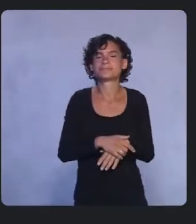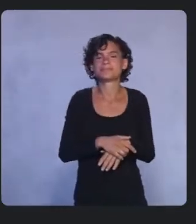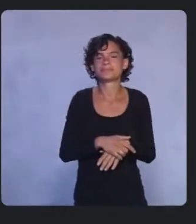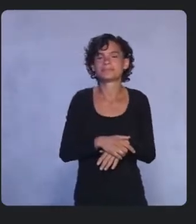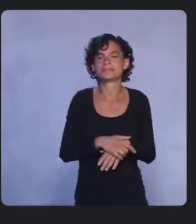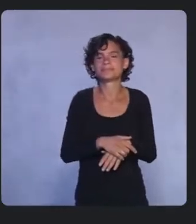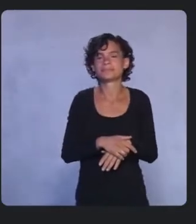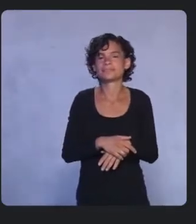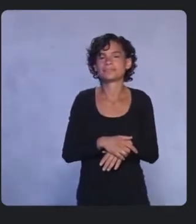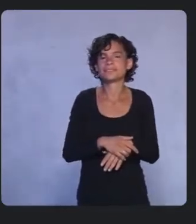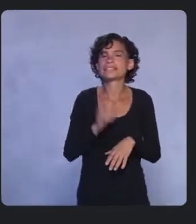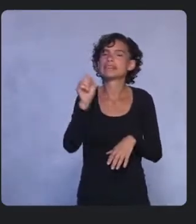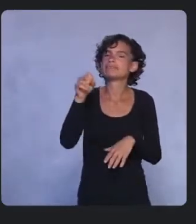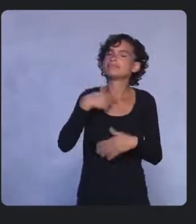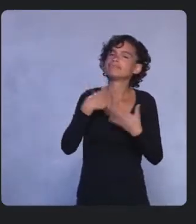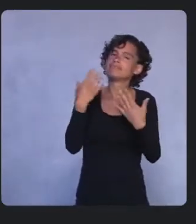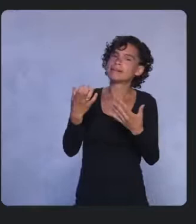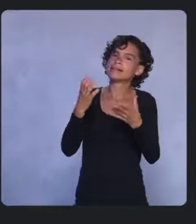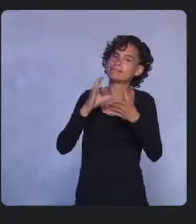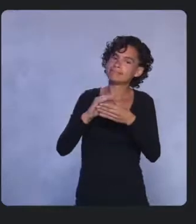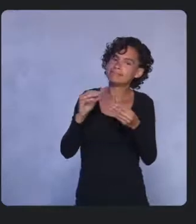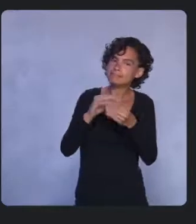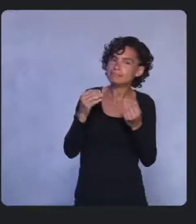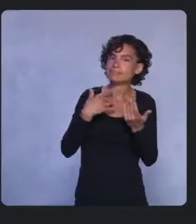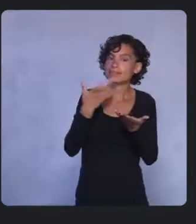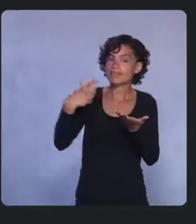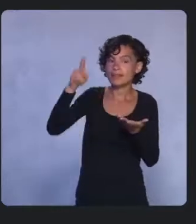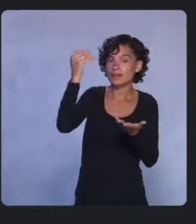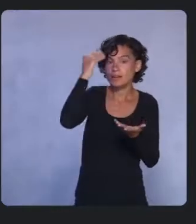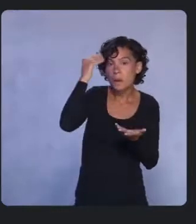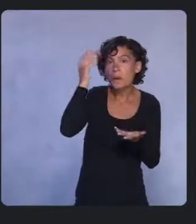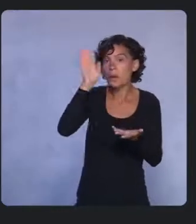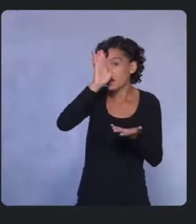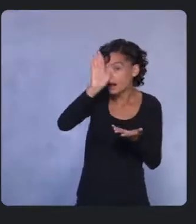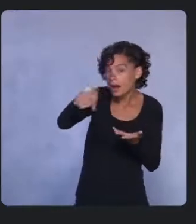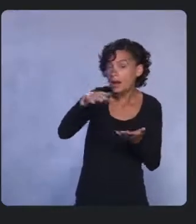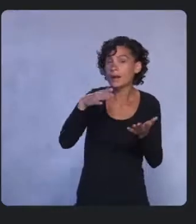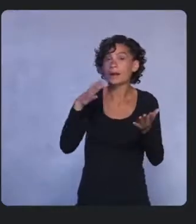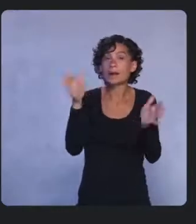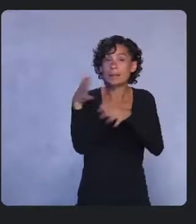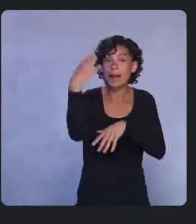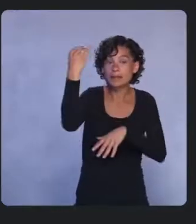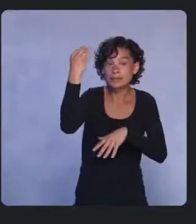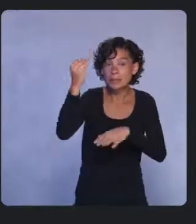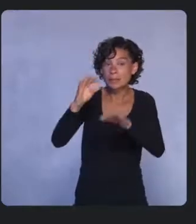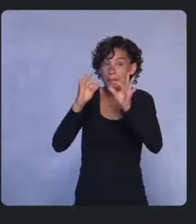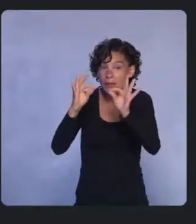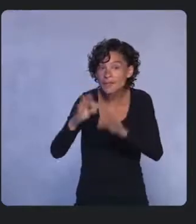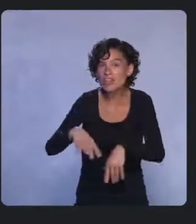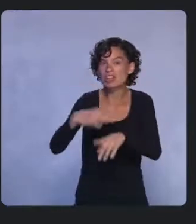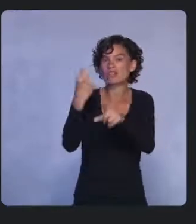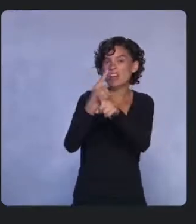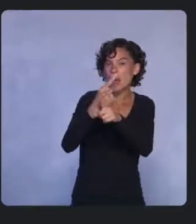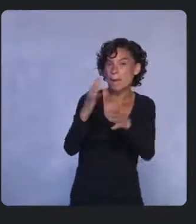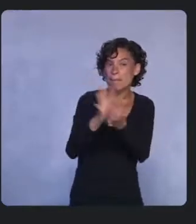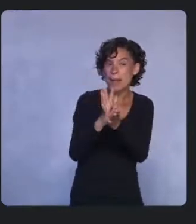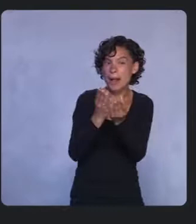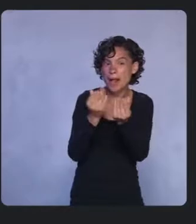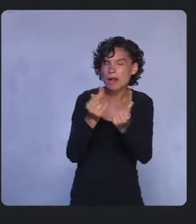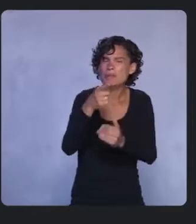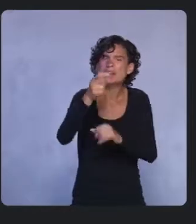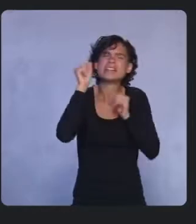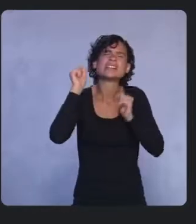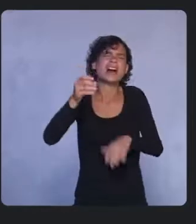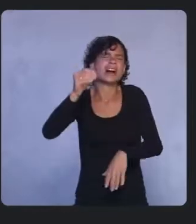I do. I just want them to know that if the wind is perfect, and you're made of the right materials, you can go absolutely